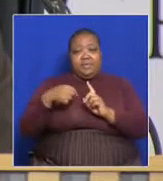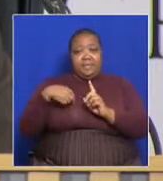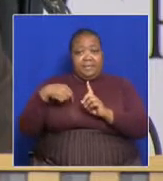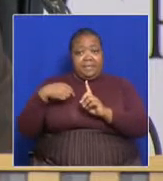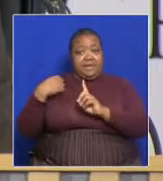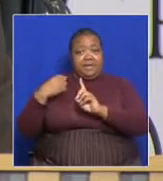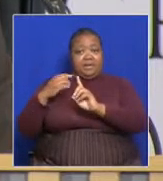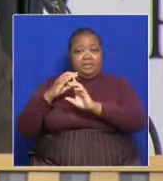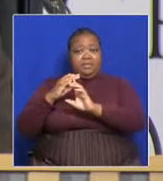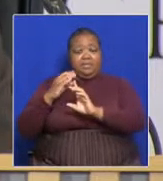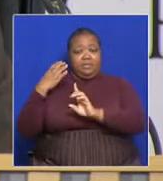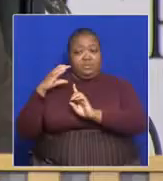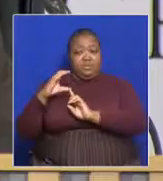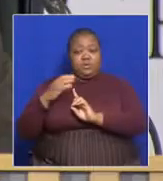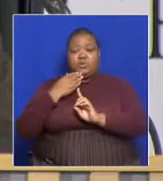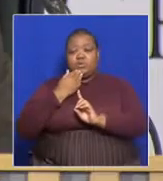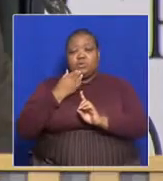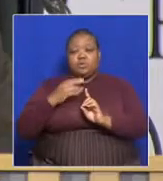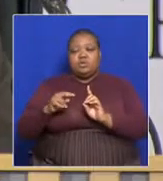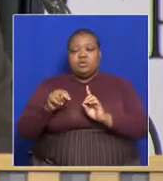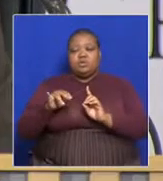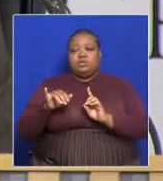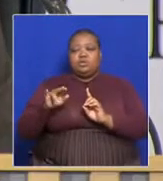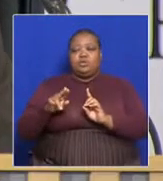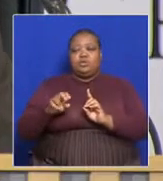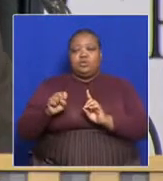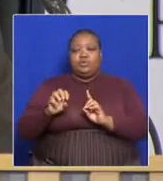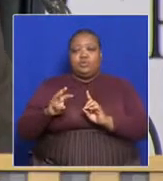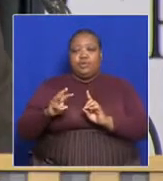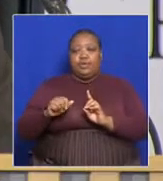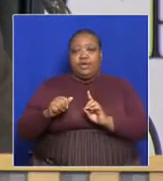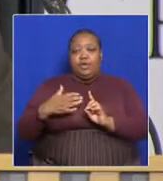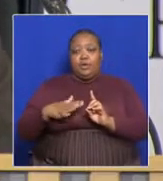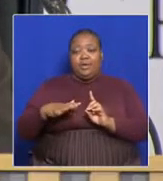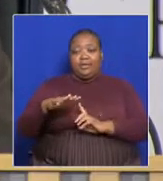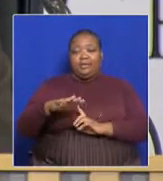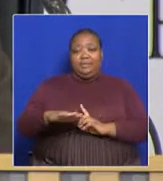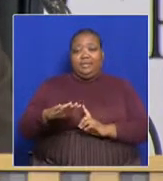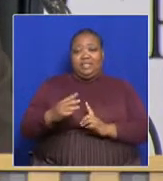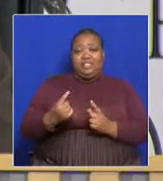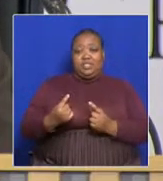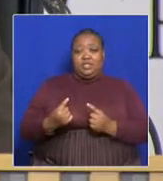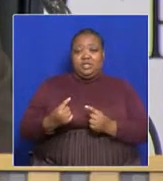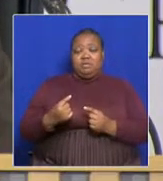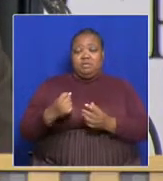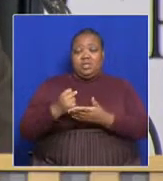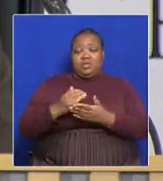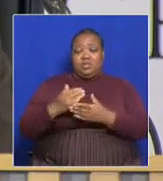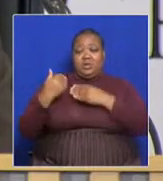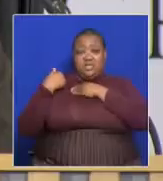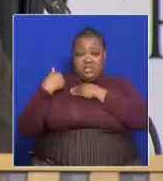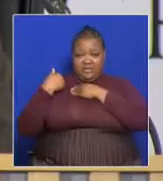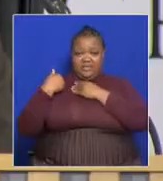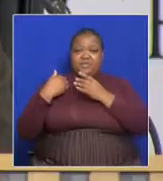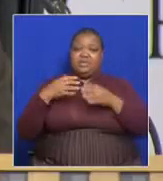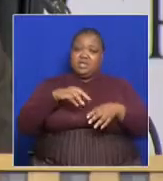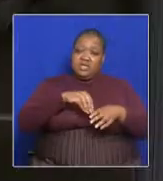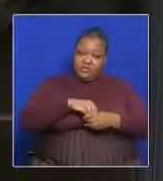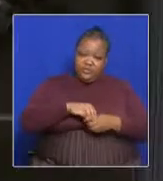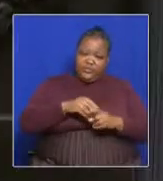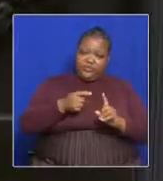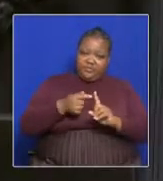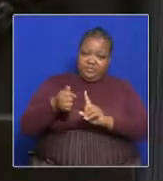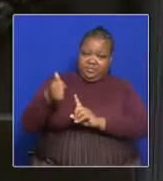if I wanted to do anything with that location, it had to go via the Brigadier. Since it was his instruction,